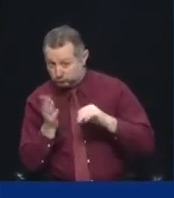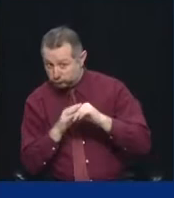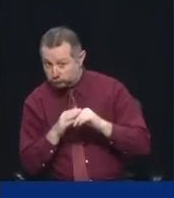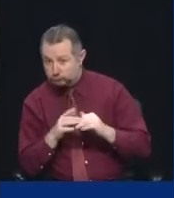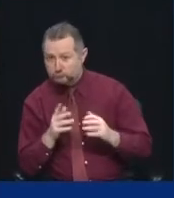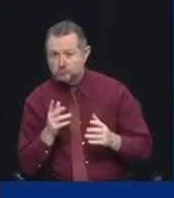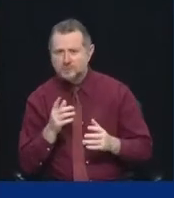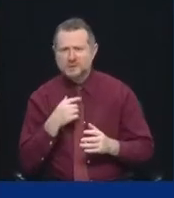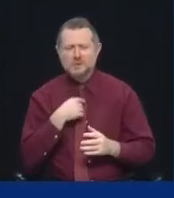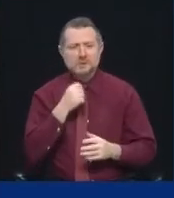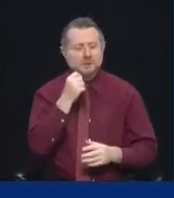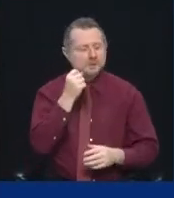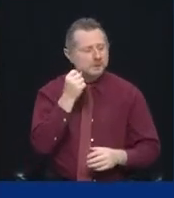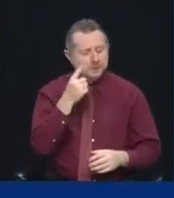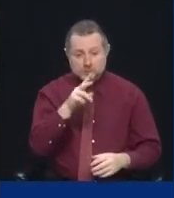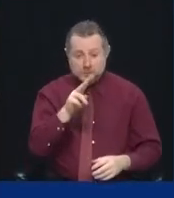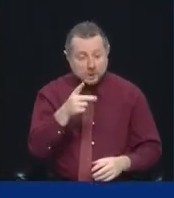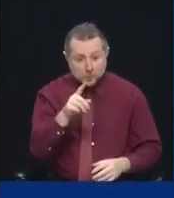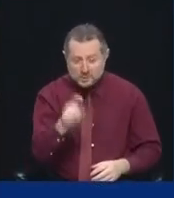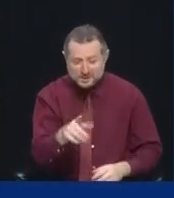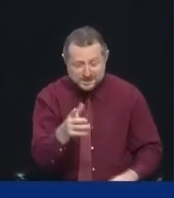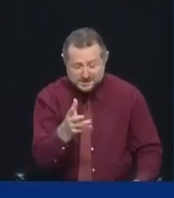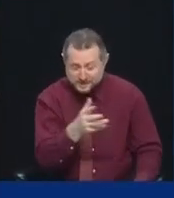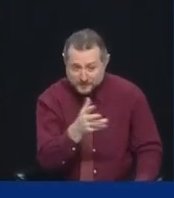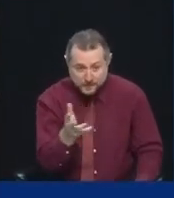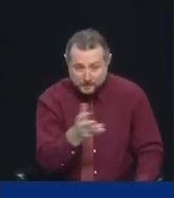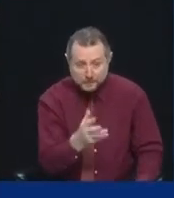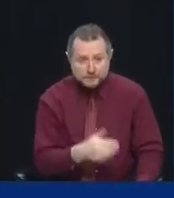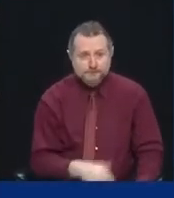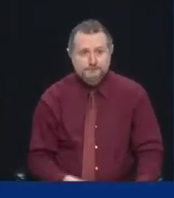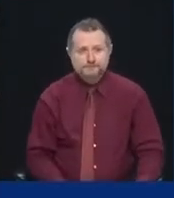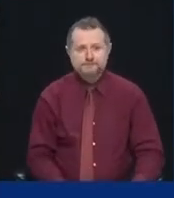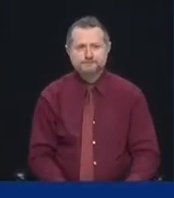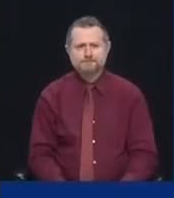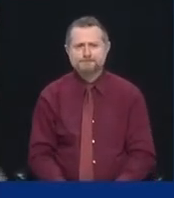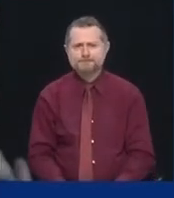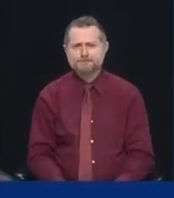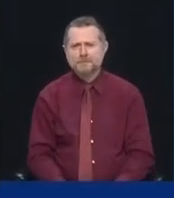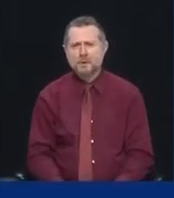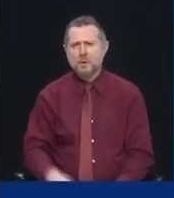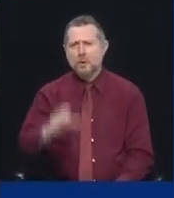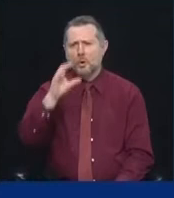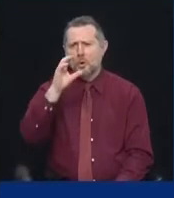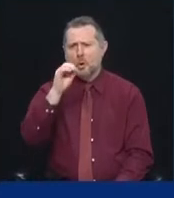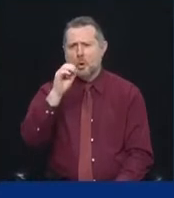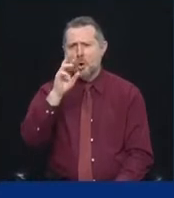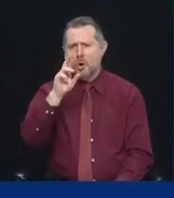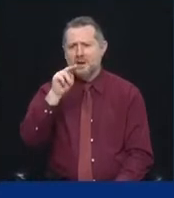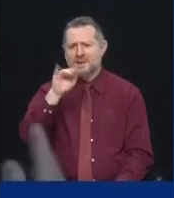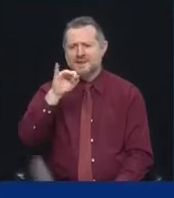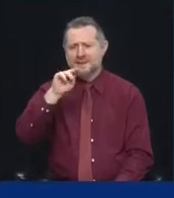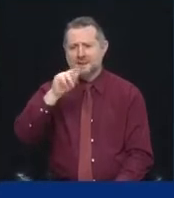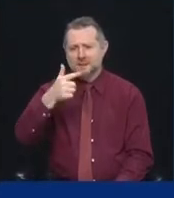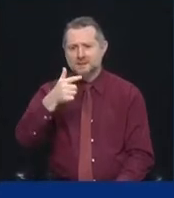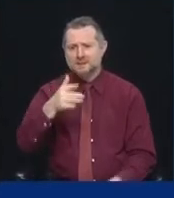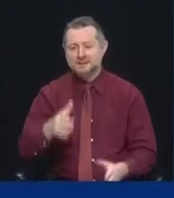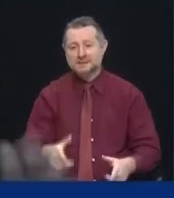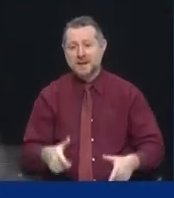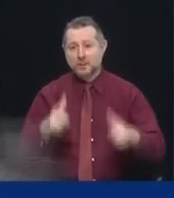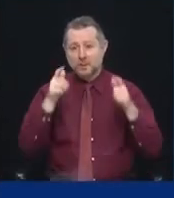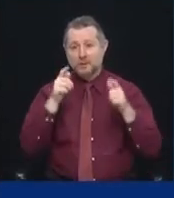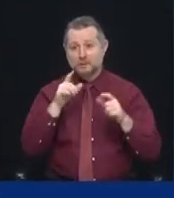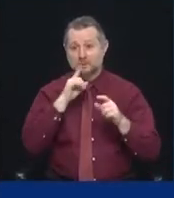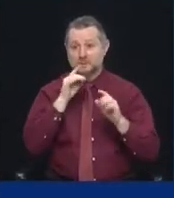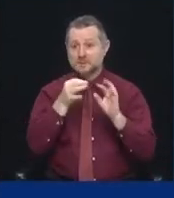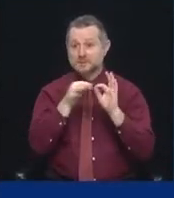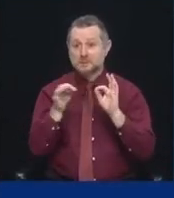second question again in regards to the what? Yeah, the Corning Tower, New York Tough